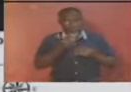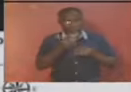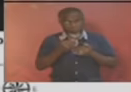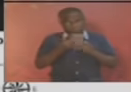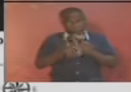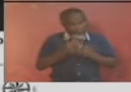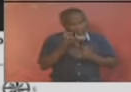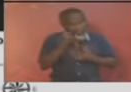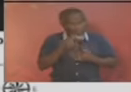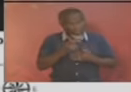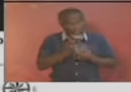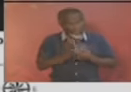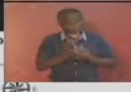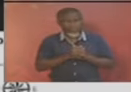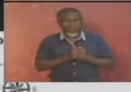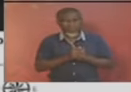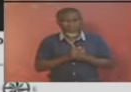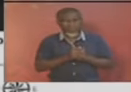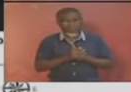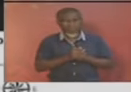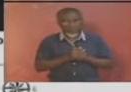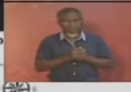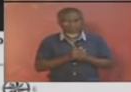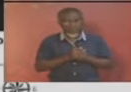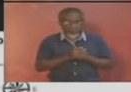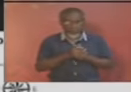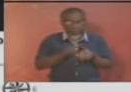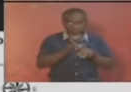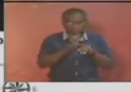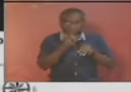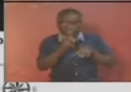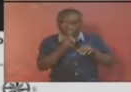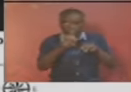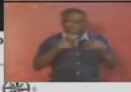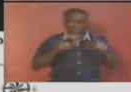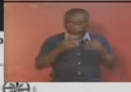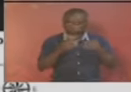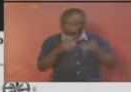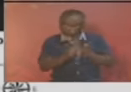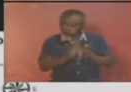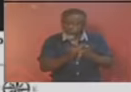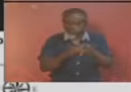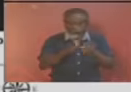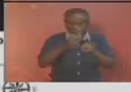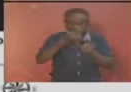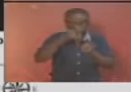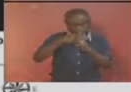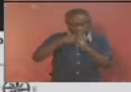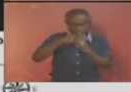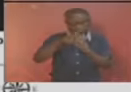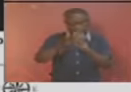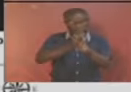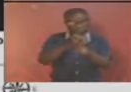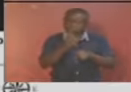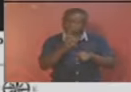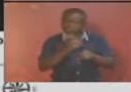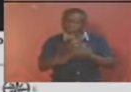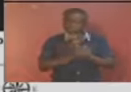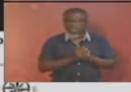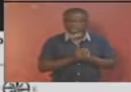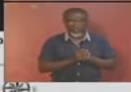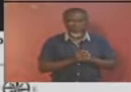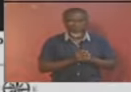at the distribution of new cases over the past 2 epidemiologic weeks, we are seeing basically exactly